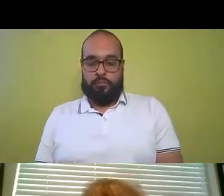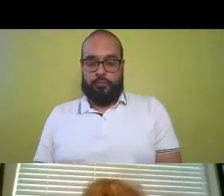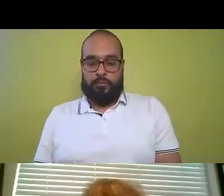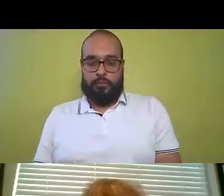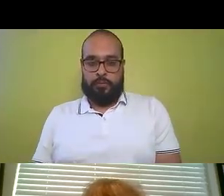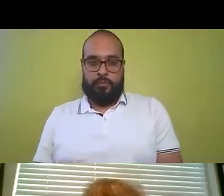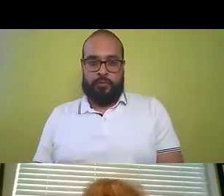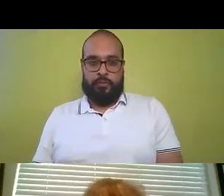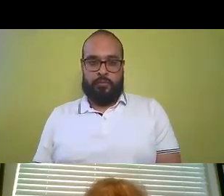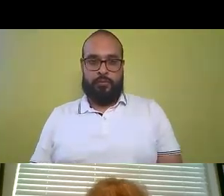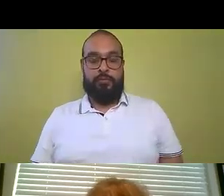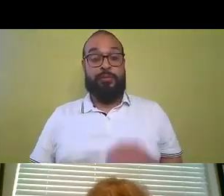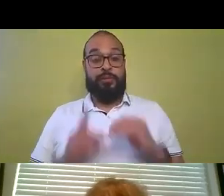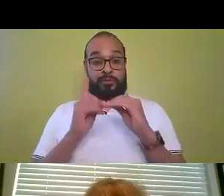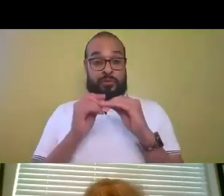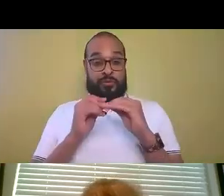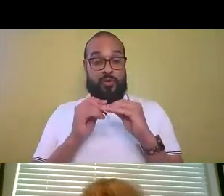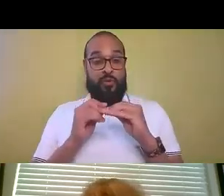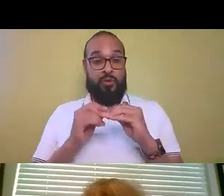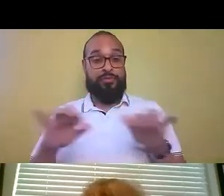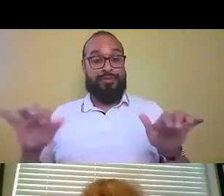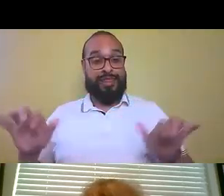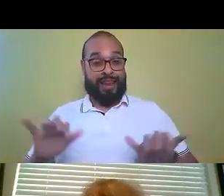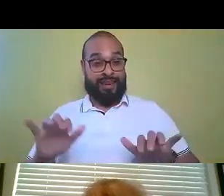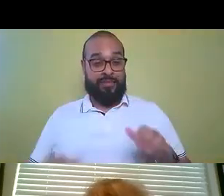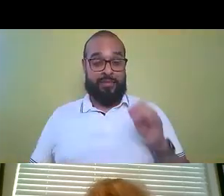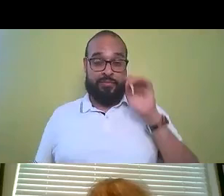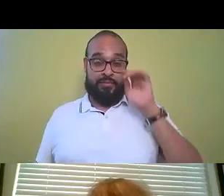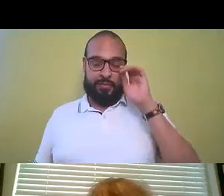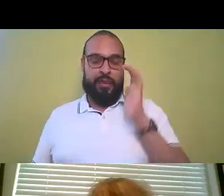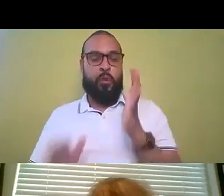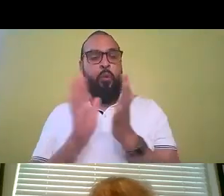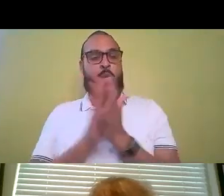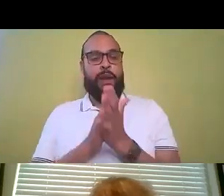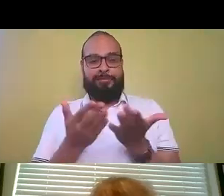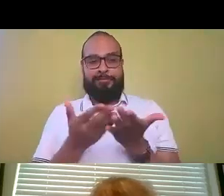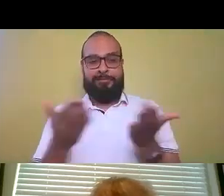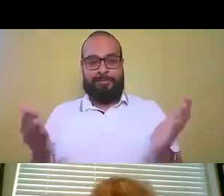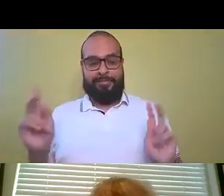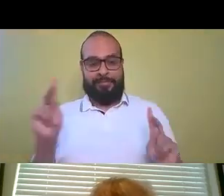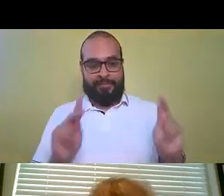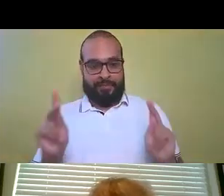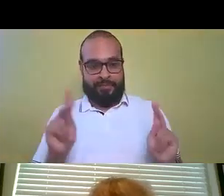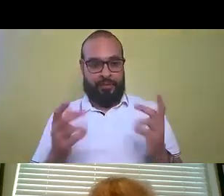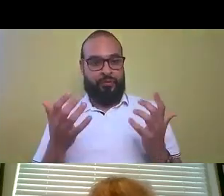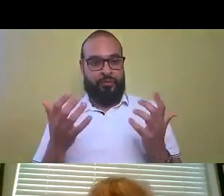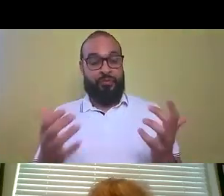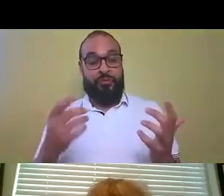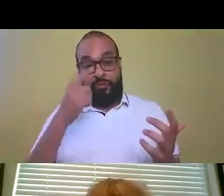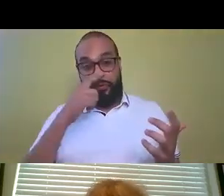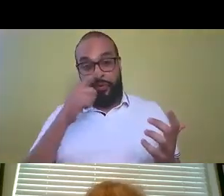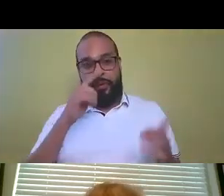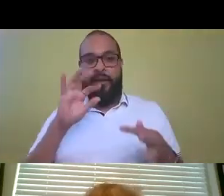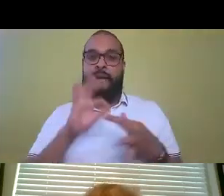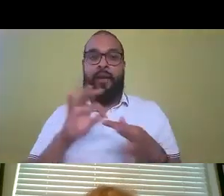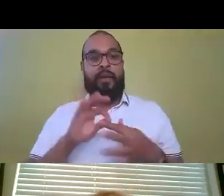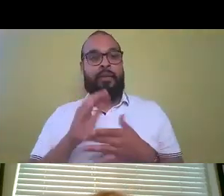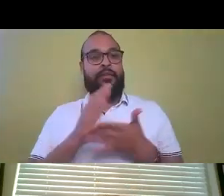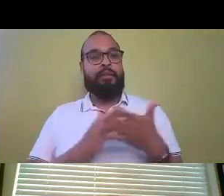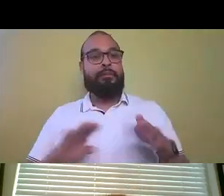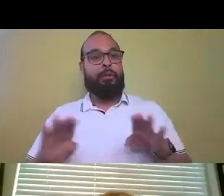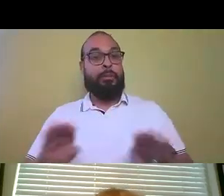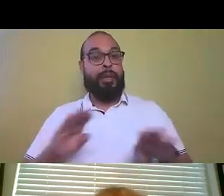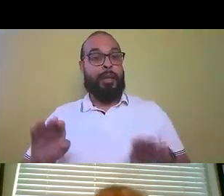word cloud, and we're going to ask our participants if they care to share some of the behaviors